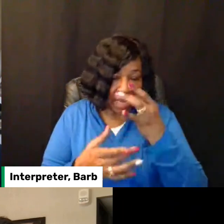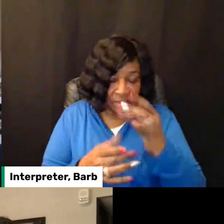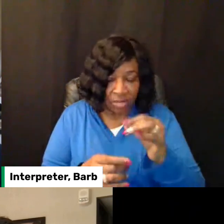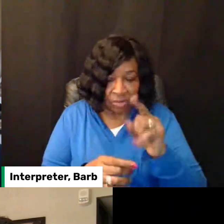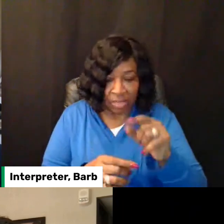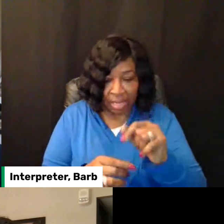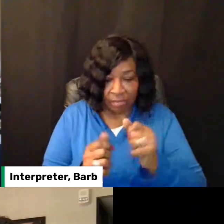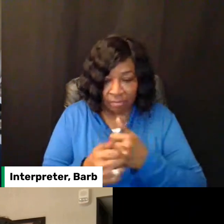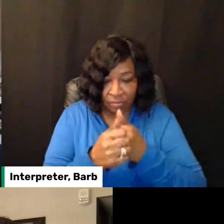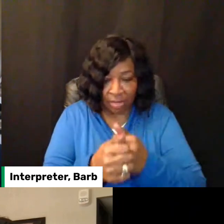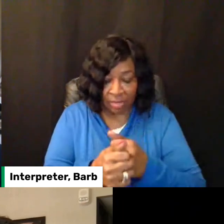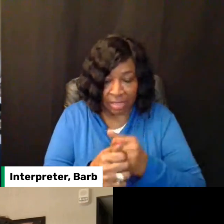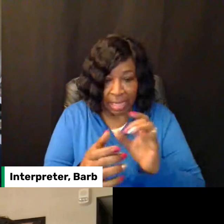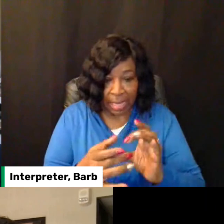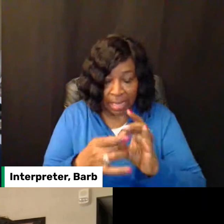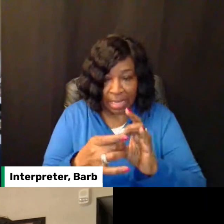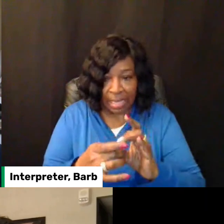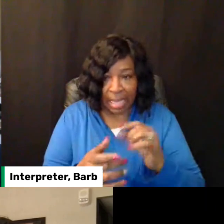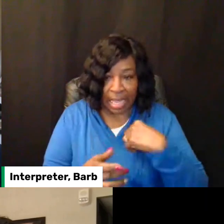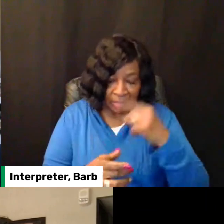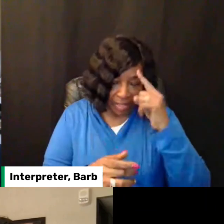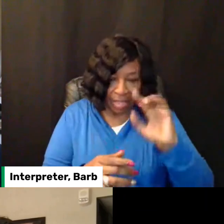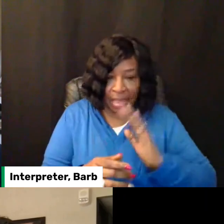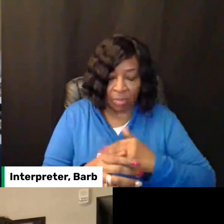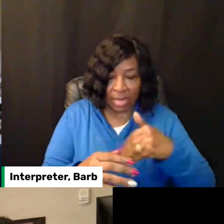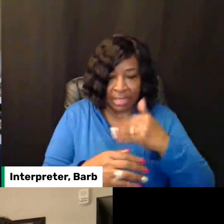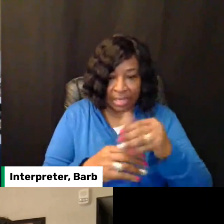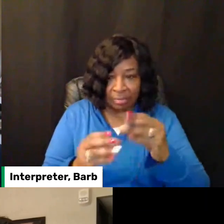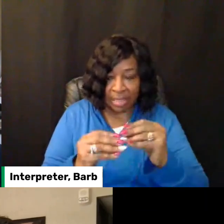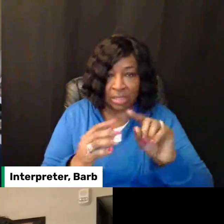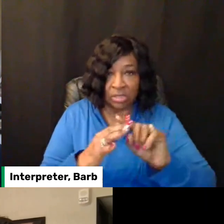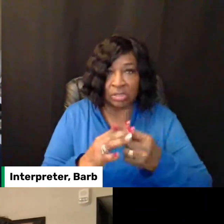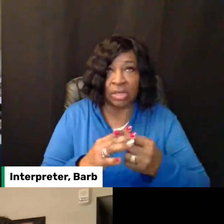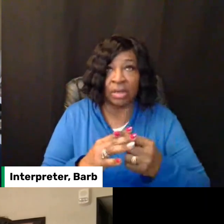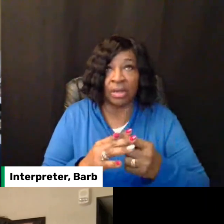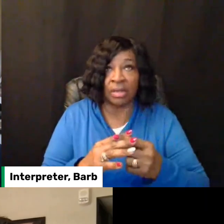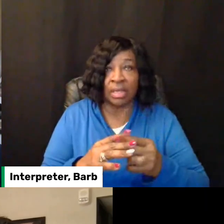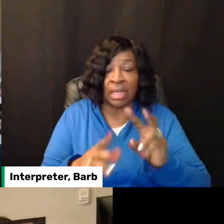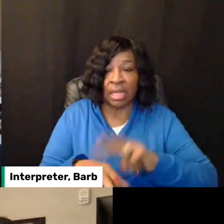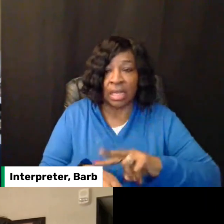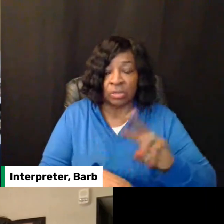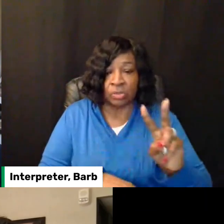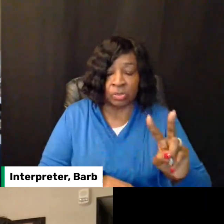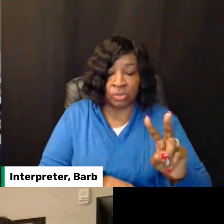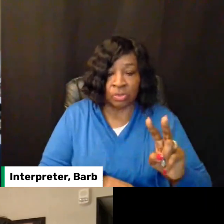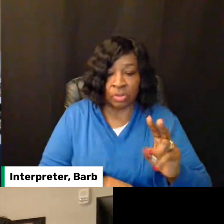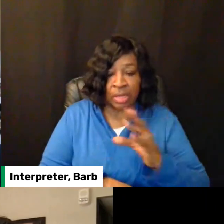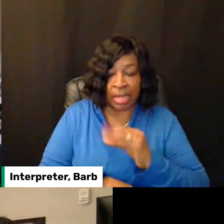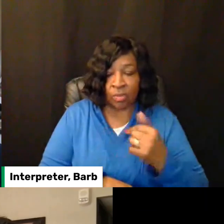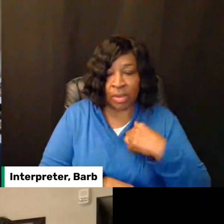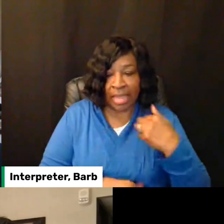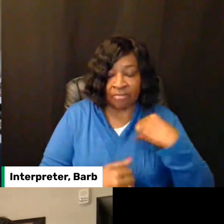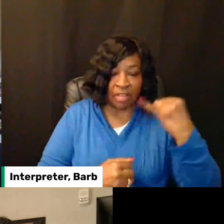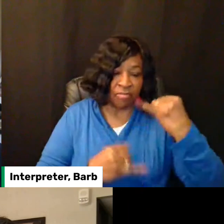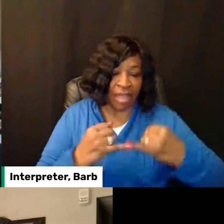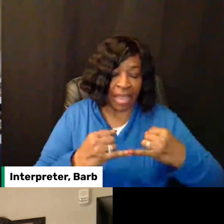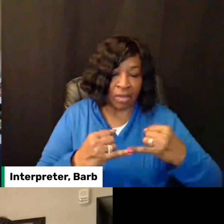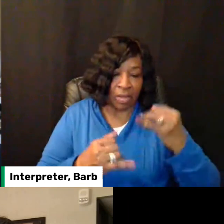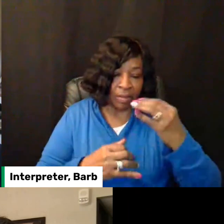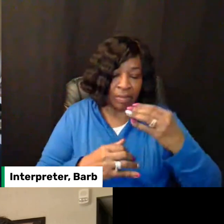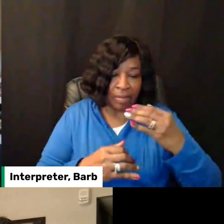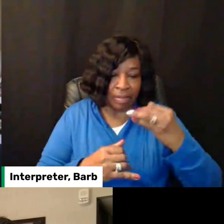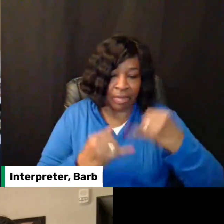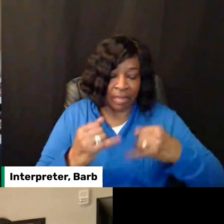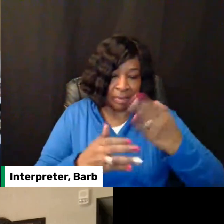link. But I think our next set of sessions will start at 2, and then we'll have a final wrap up a little